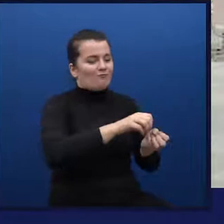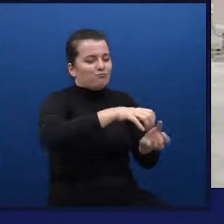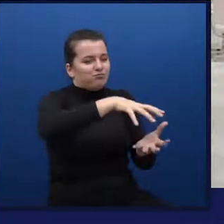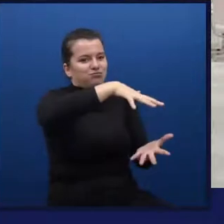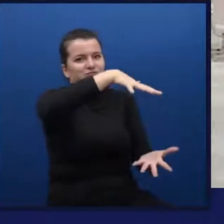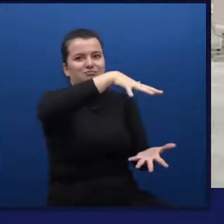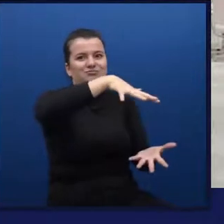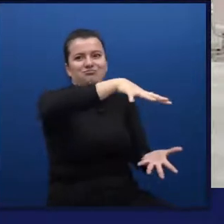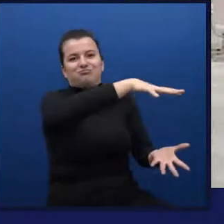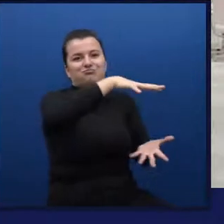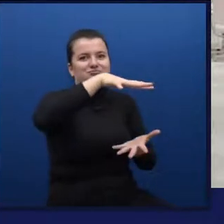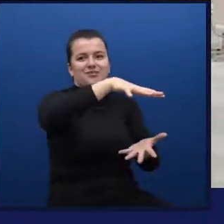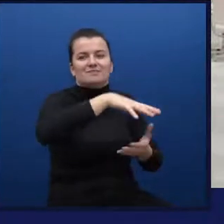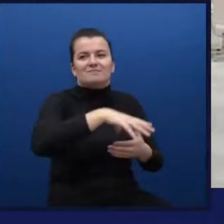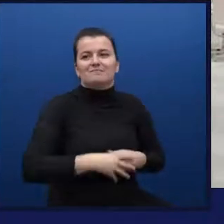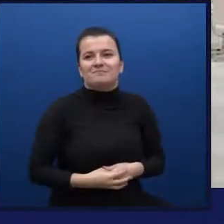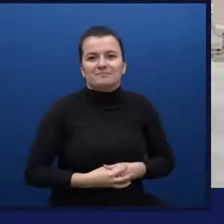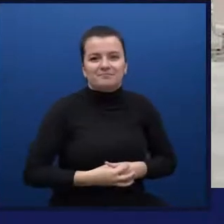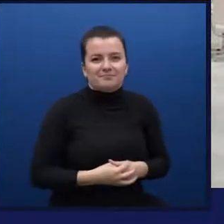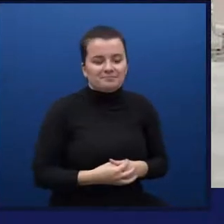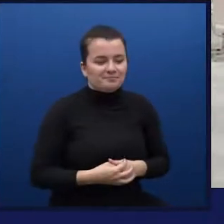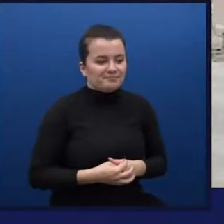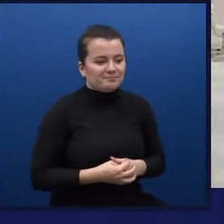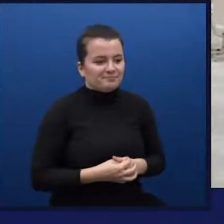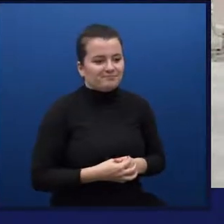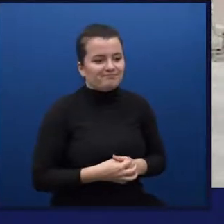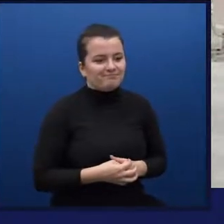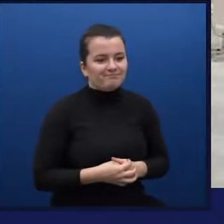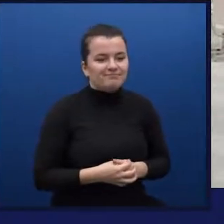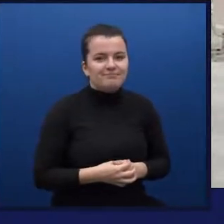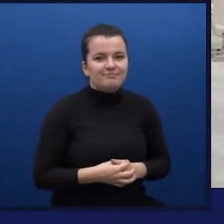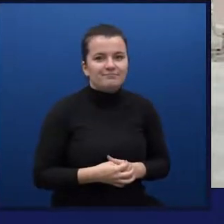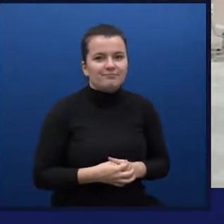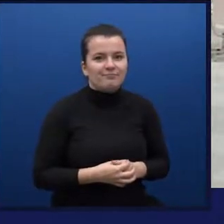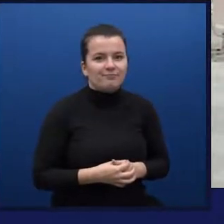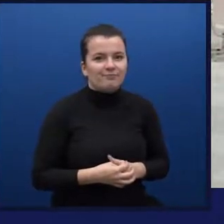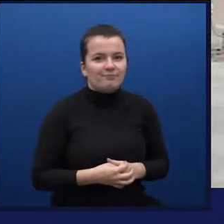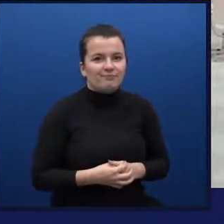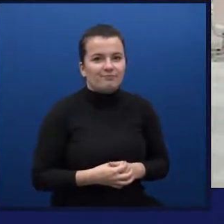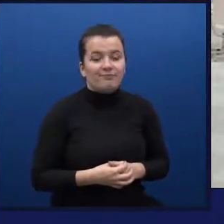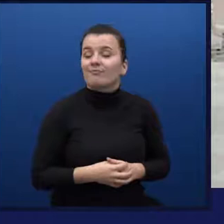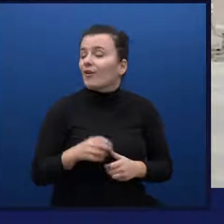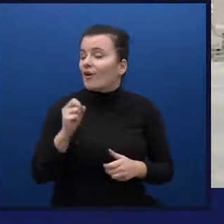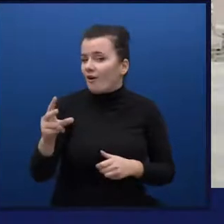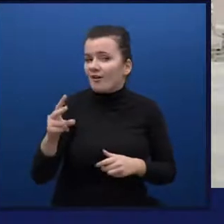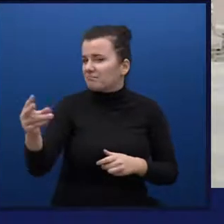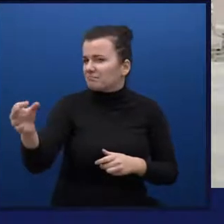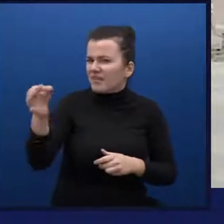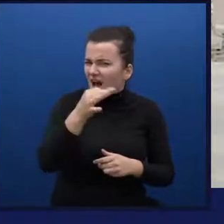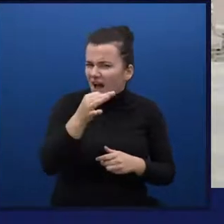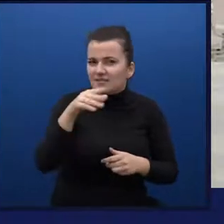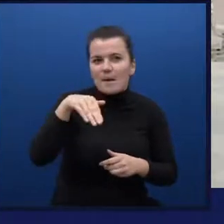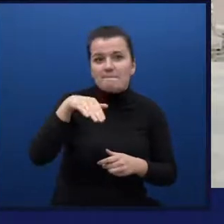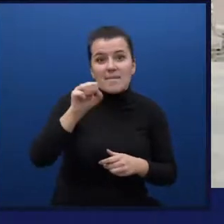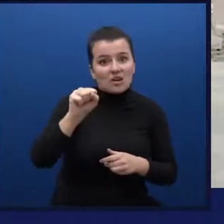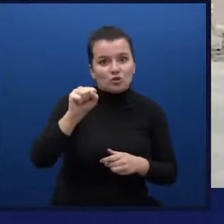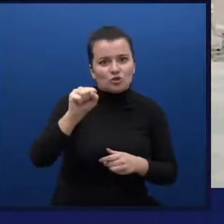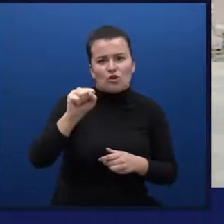So the other question that people have is, in the Microsoft example, there's a lot of data that